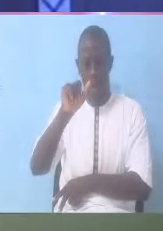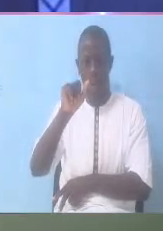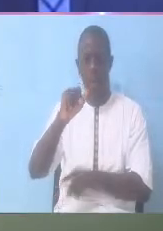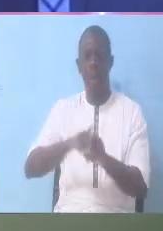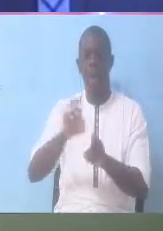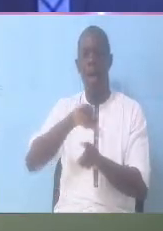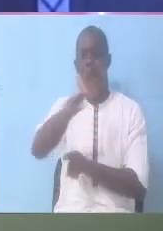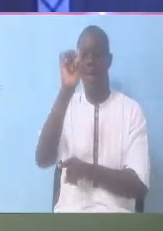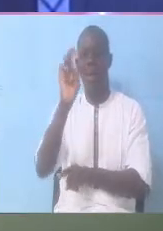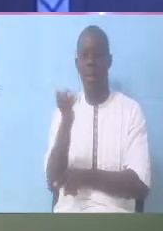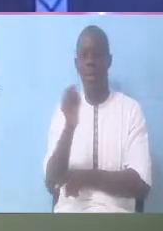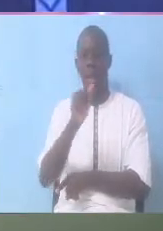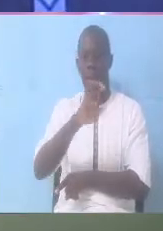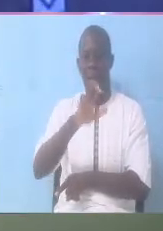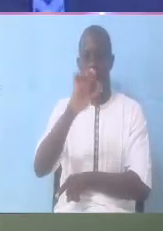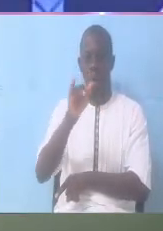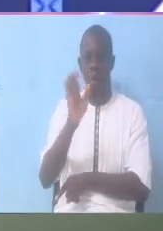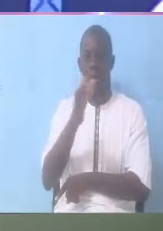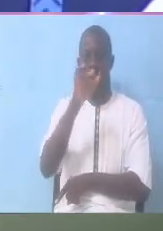and Harry Sambu.